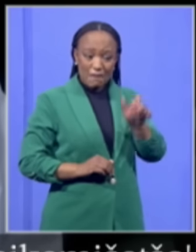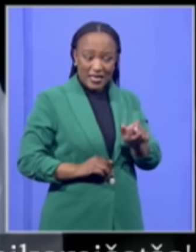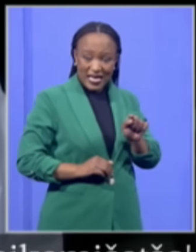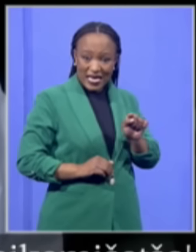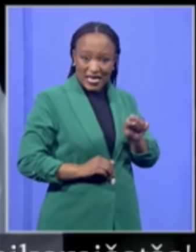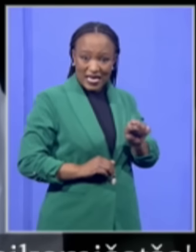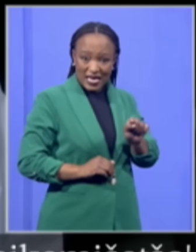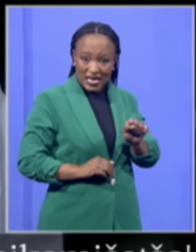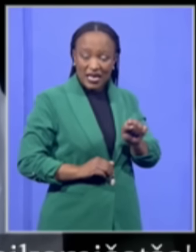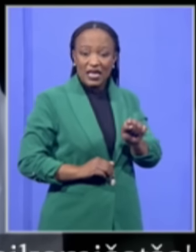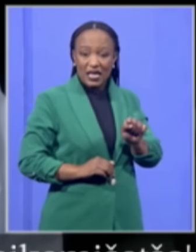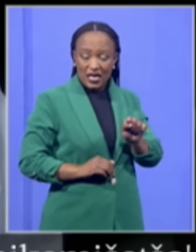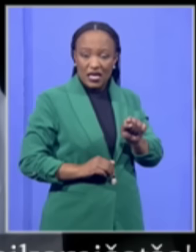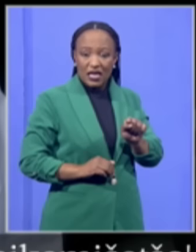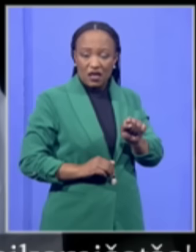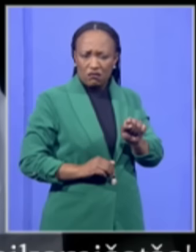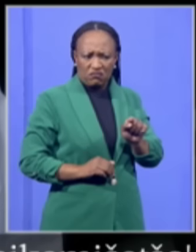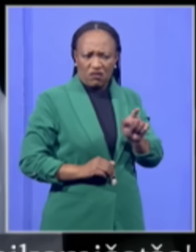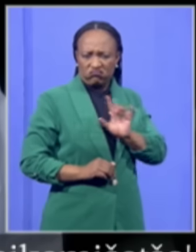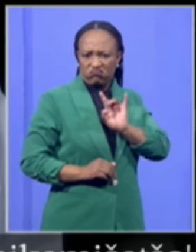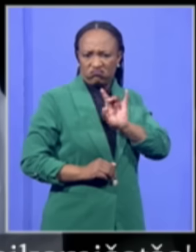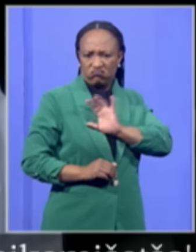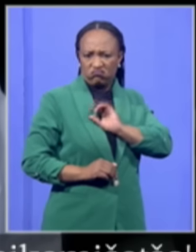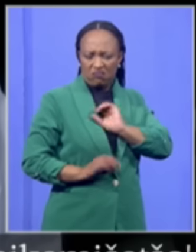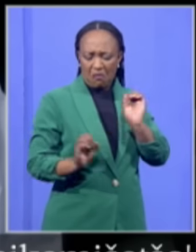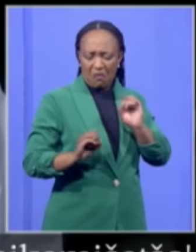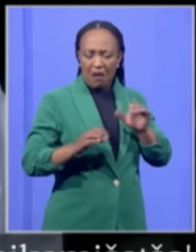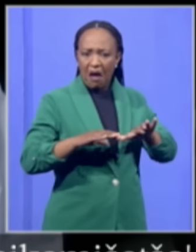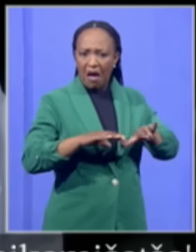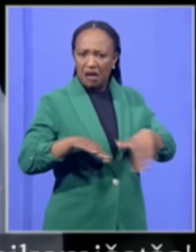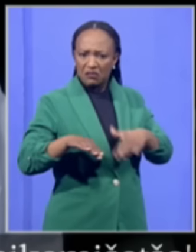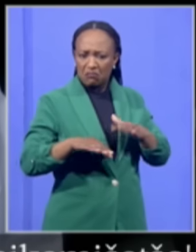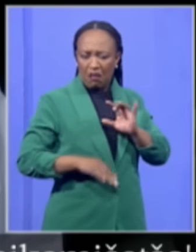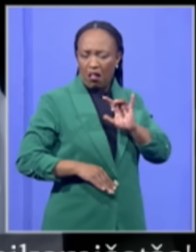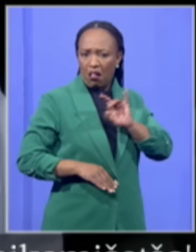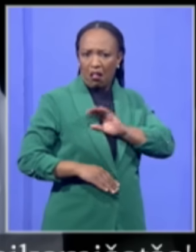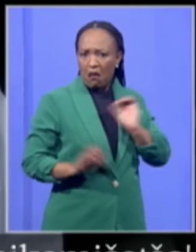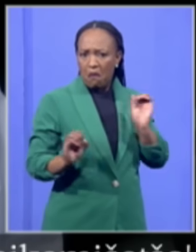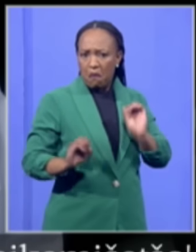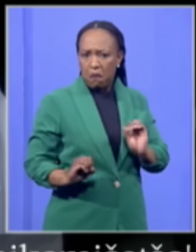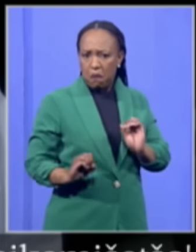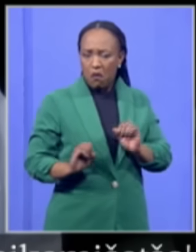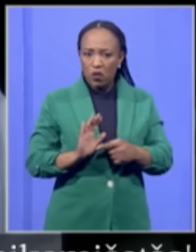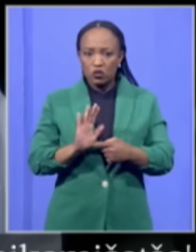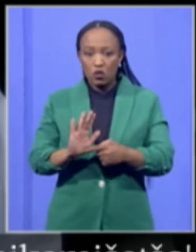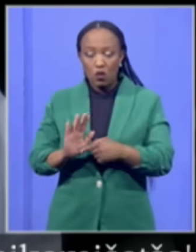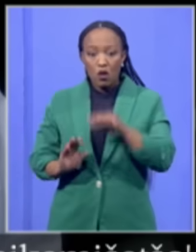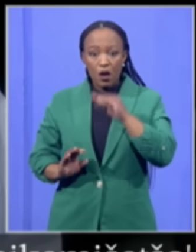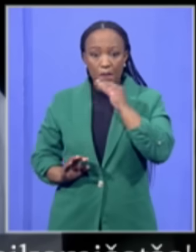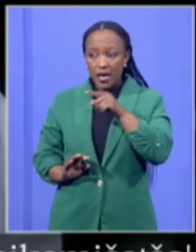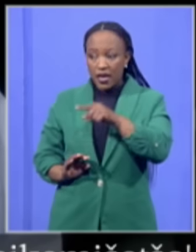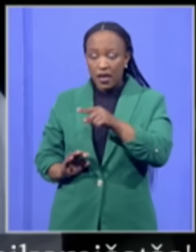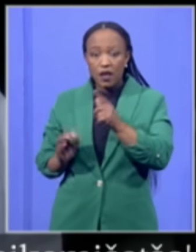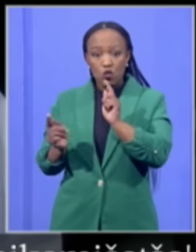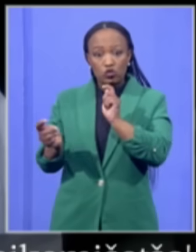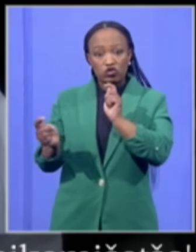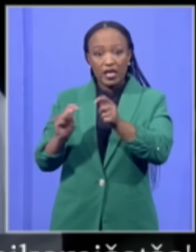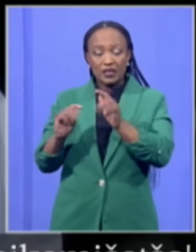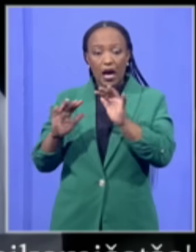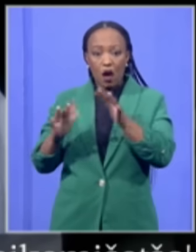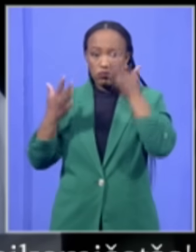actually does not fear authority by action, does not, would it change how you look at